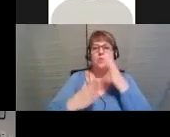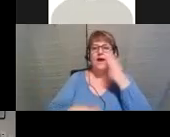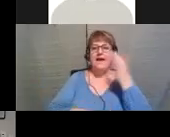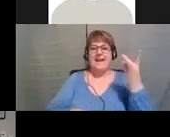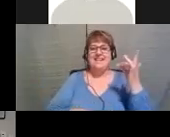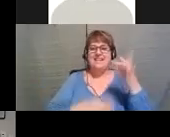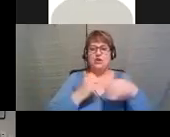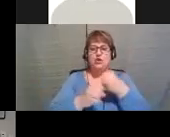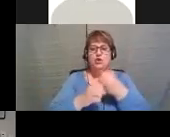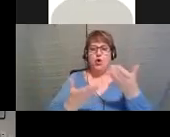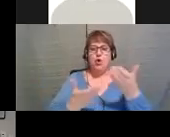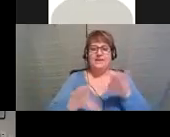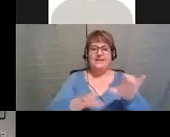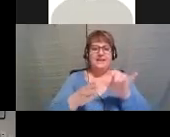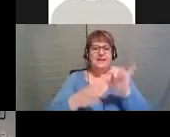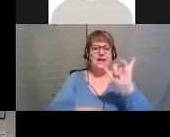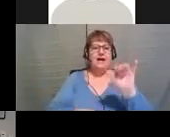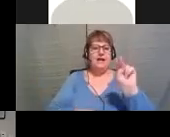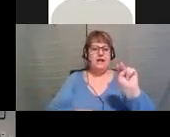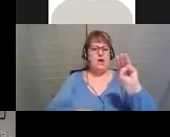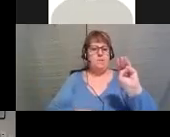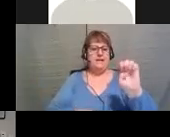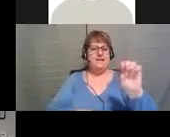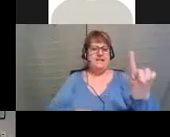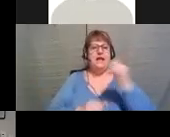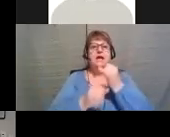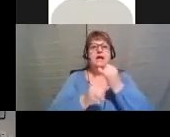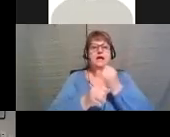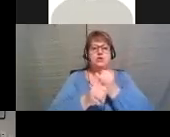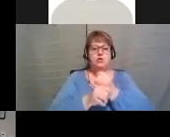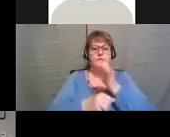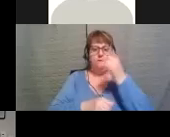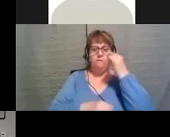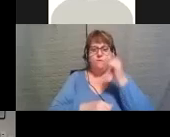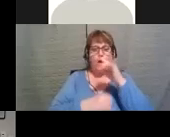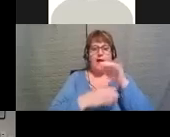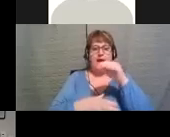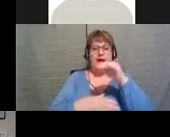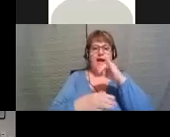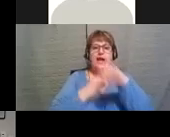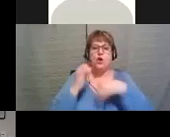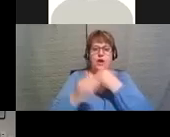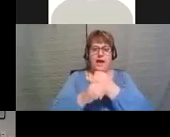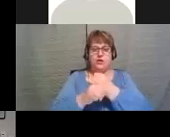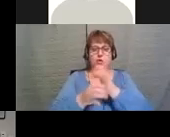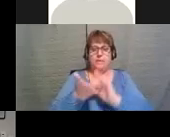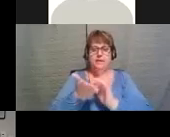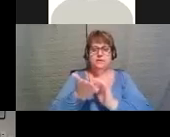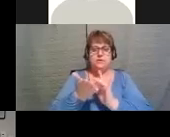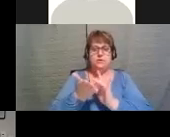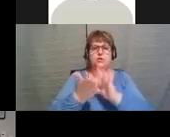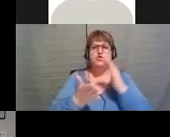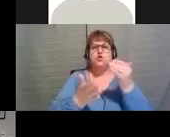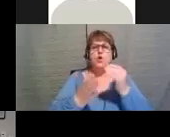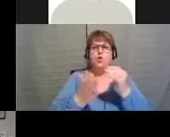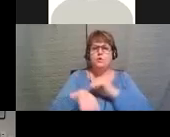we started the Institute for International Medicine with the idea of giving healthcare professionals the special kind of skill that